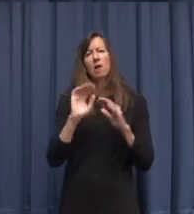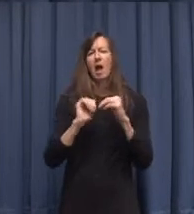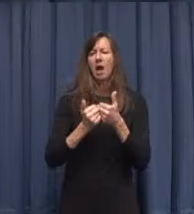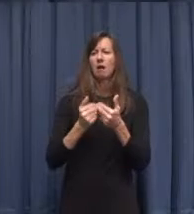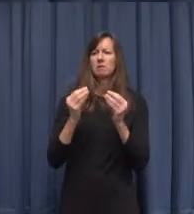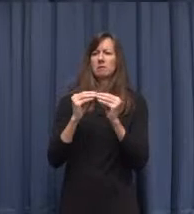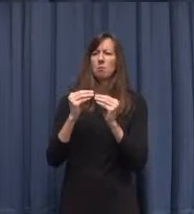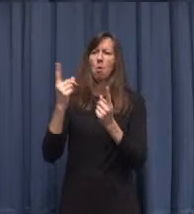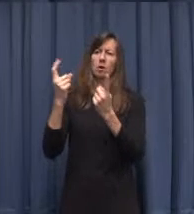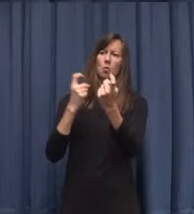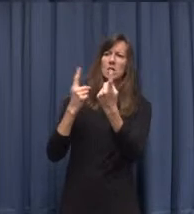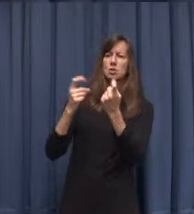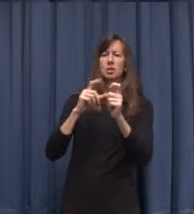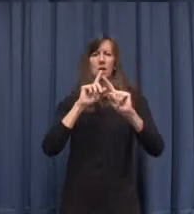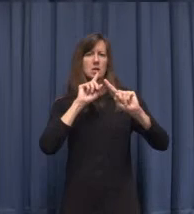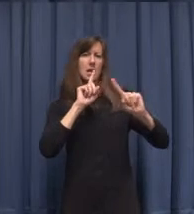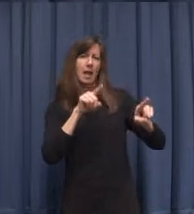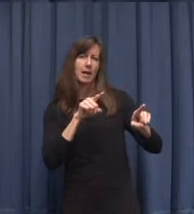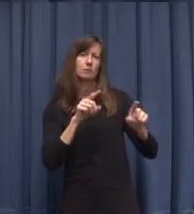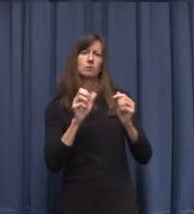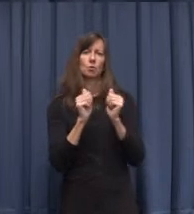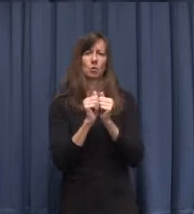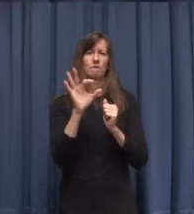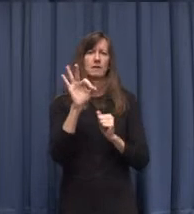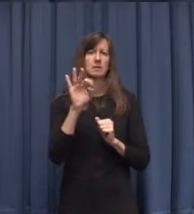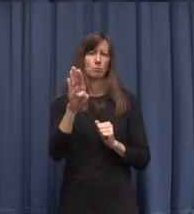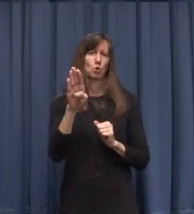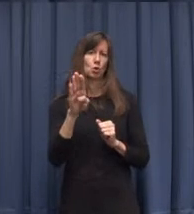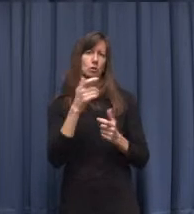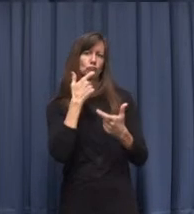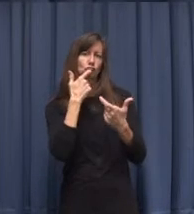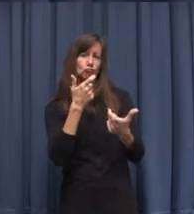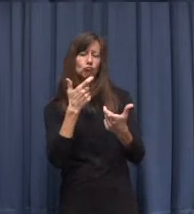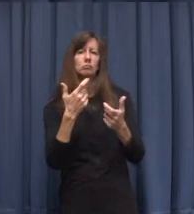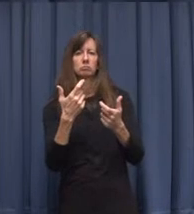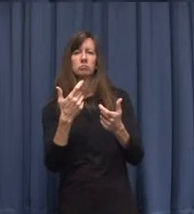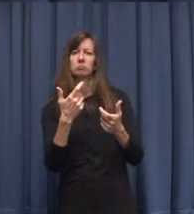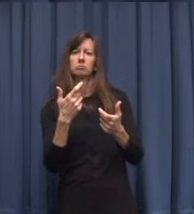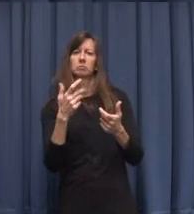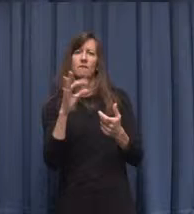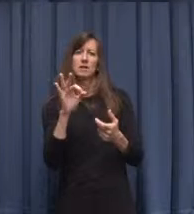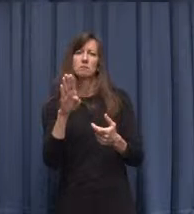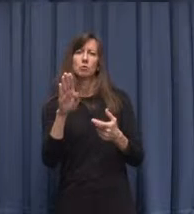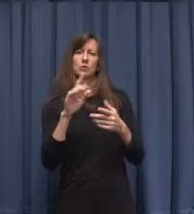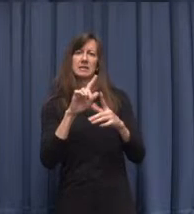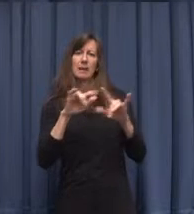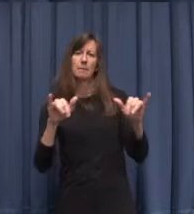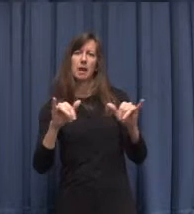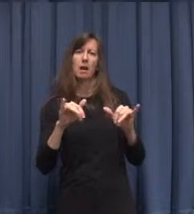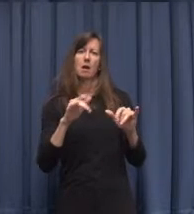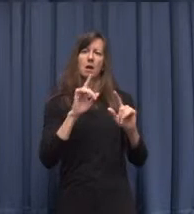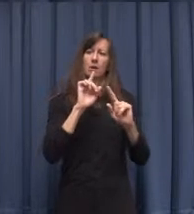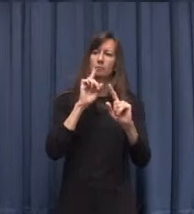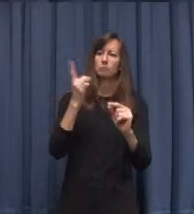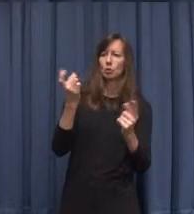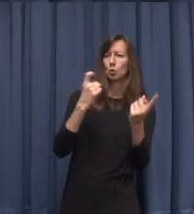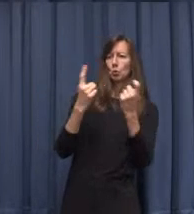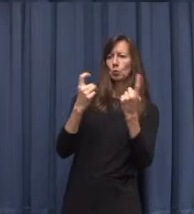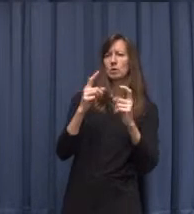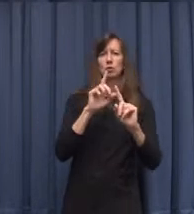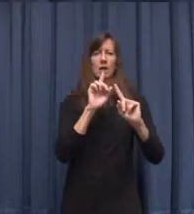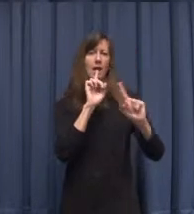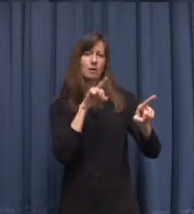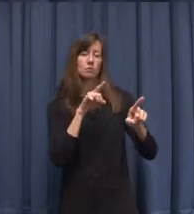more people are tuning in here. So more to come on that in the coming days in terms of these updates. We'll, of course,